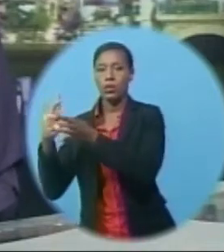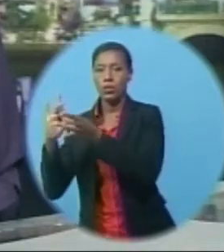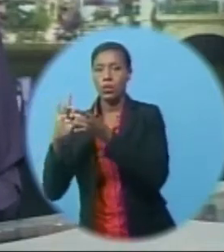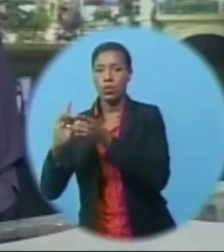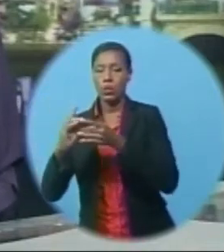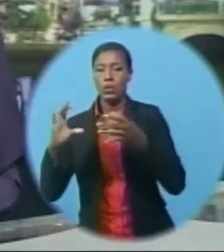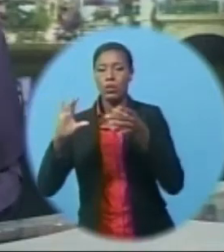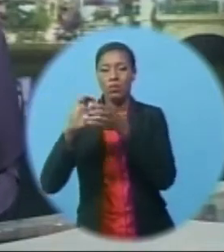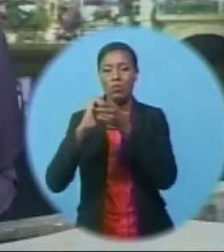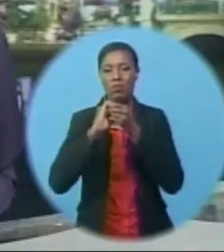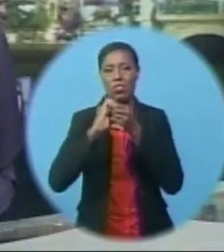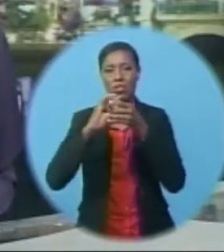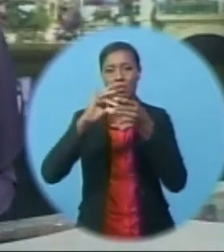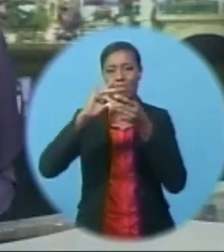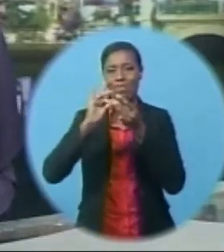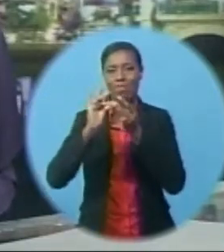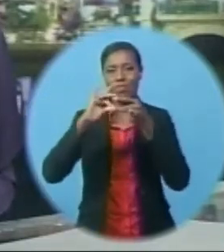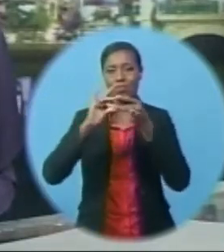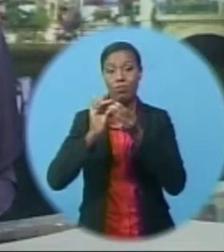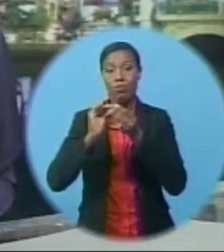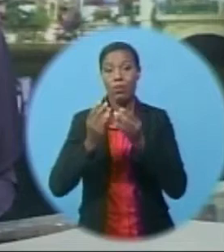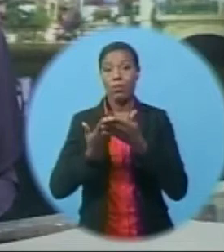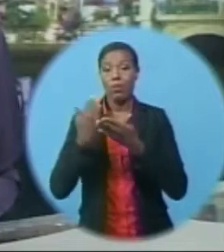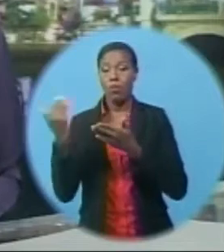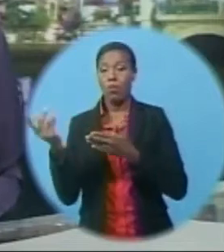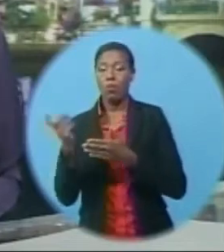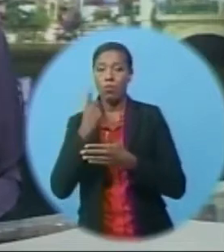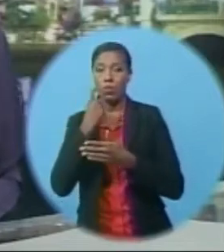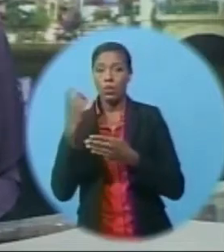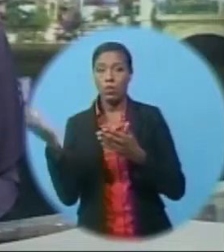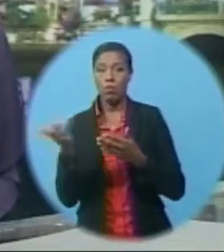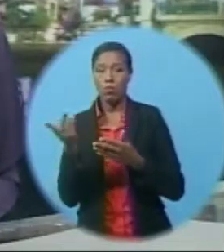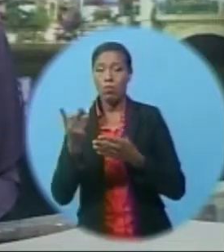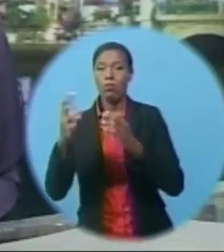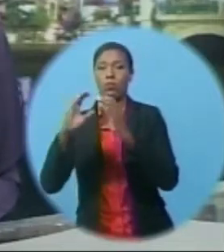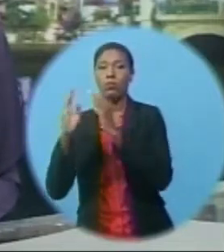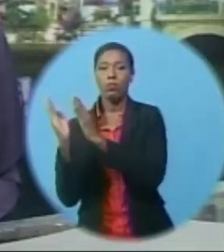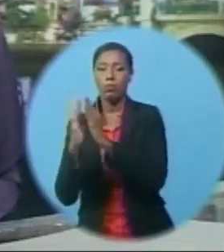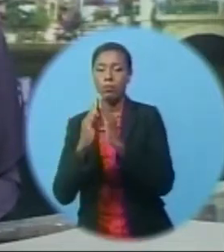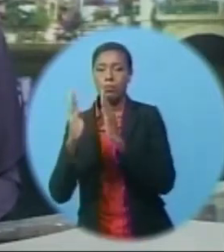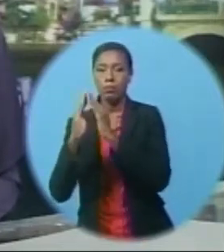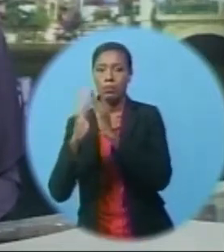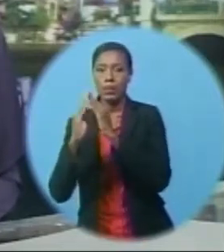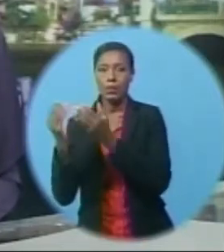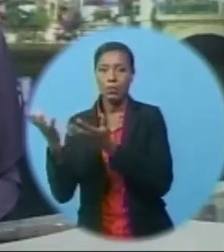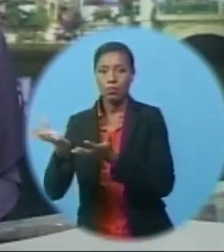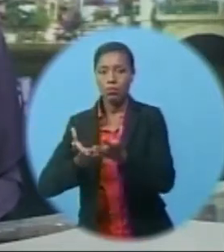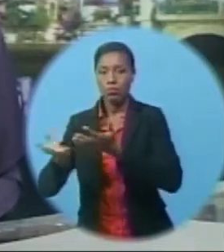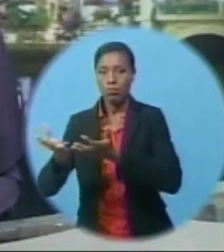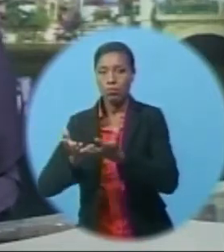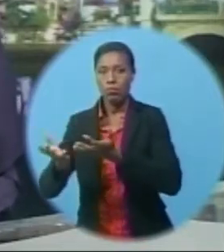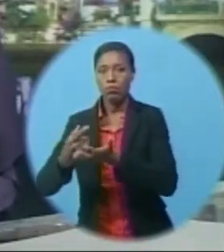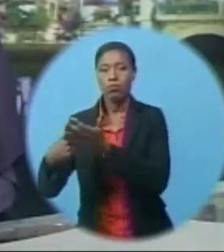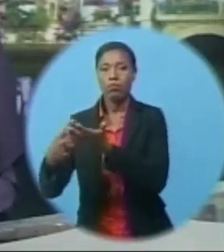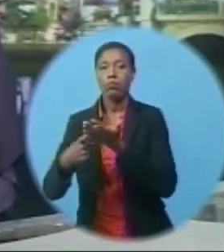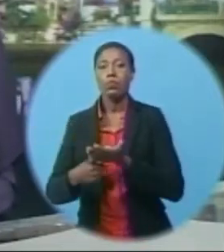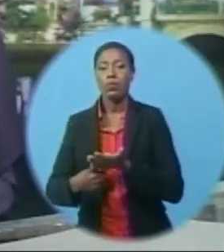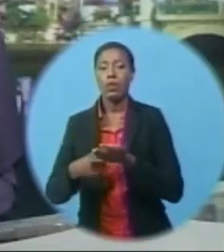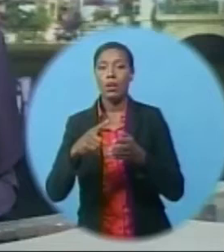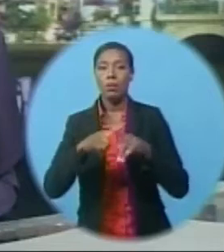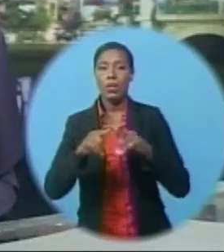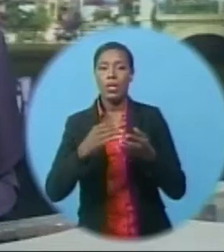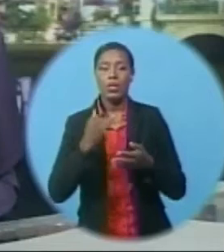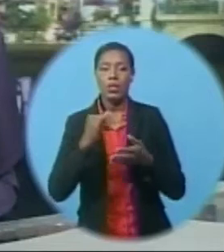noting that both sides have had cordial meetings recently. He says one of the major issues, the docking of teachers' pay when